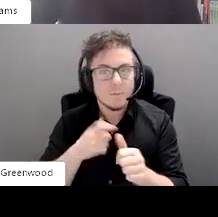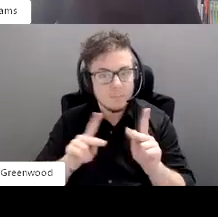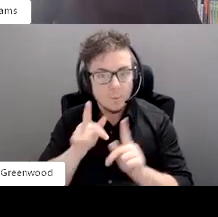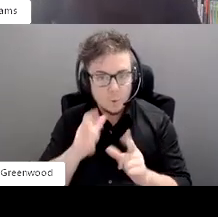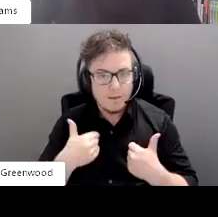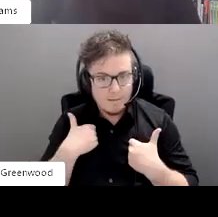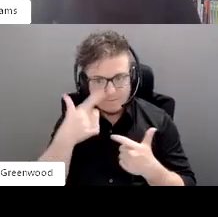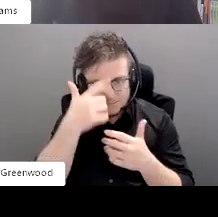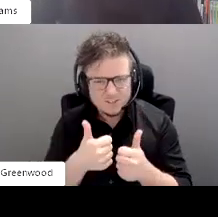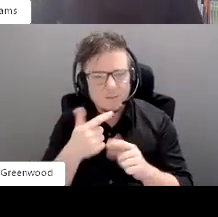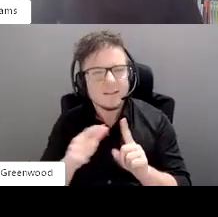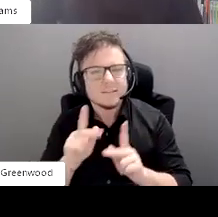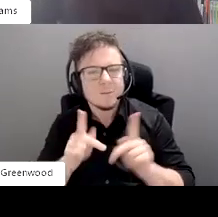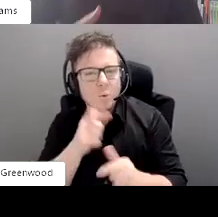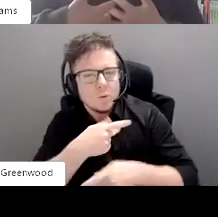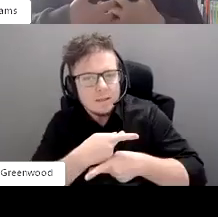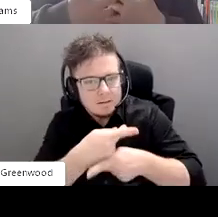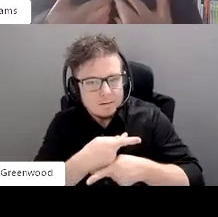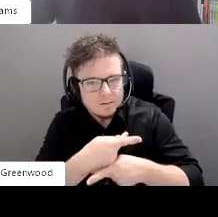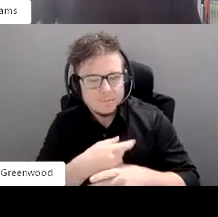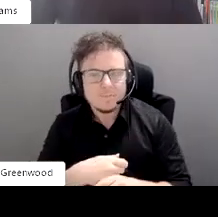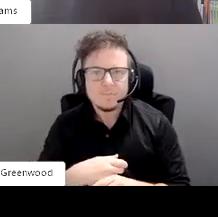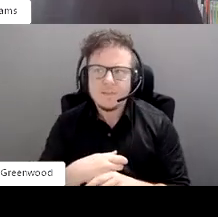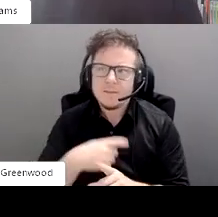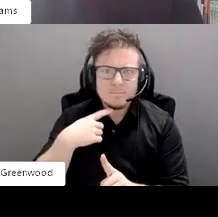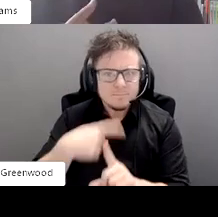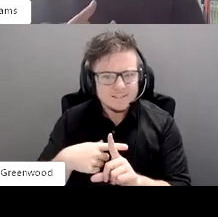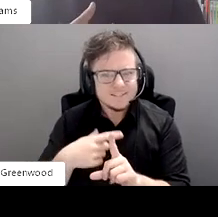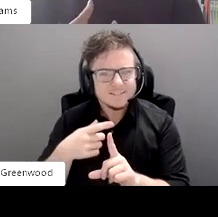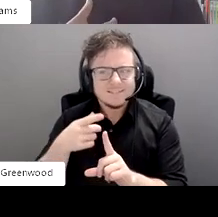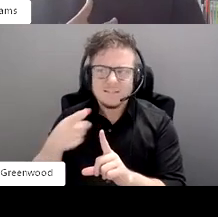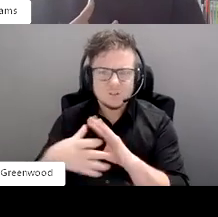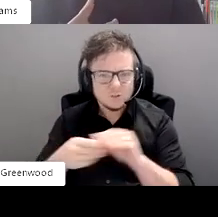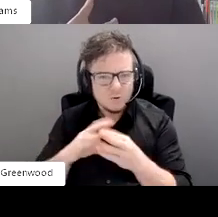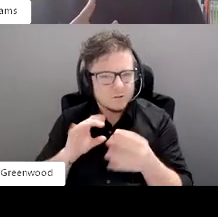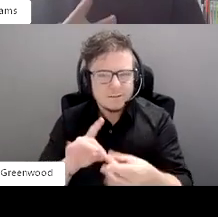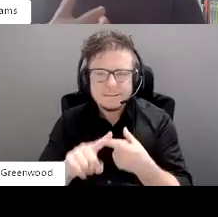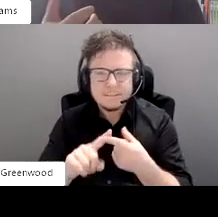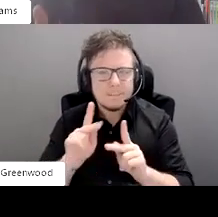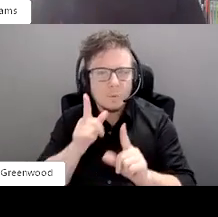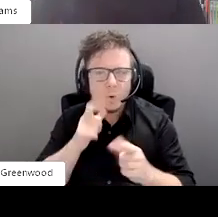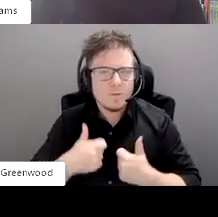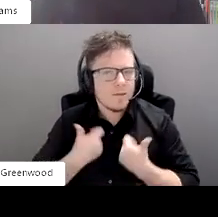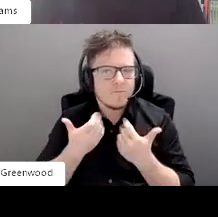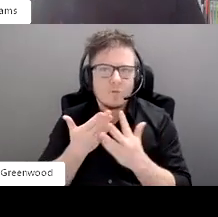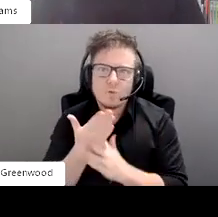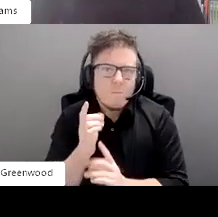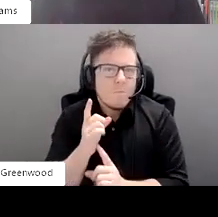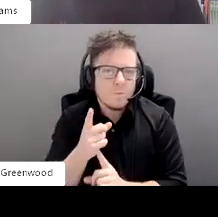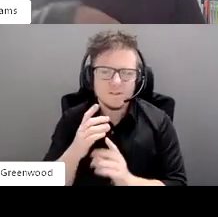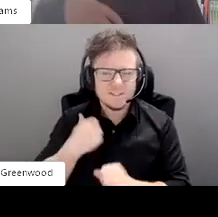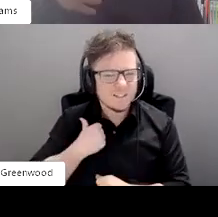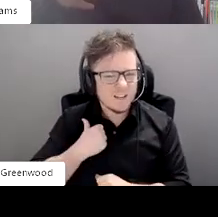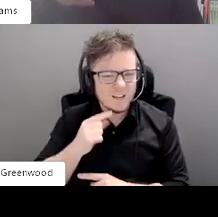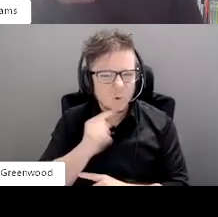these stories also explore folks who have lived through moments through Canadian queer history, whether it's